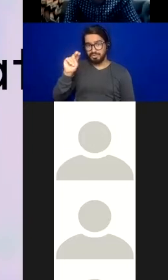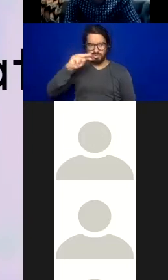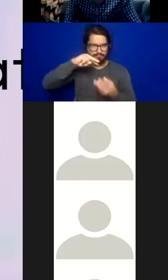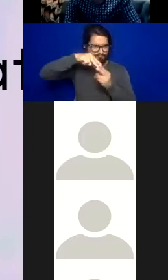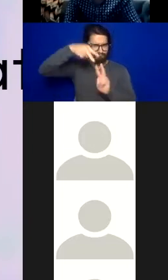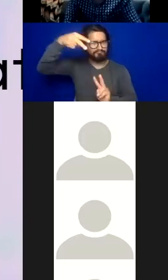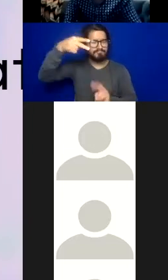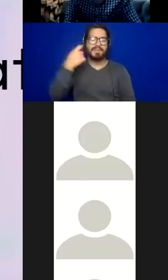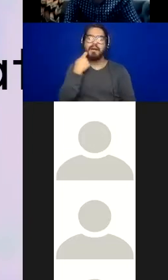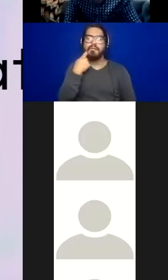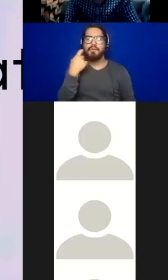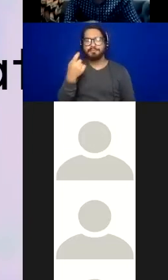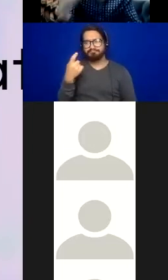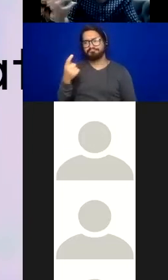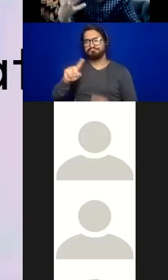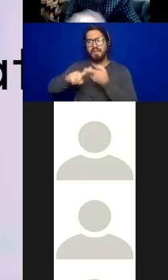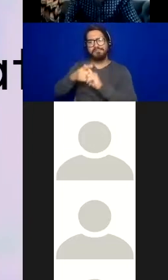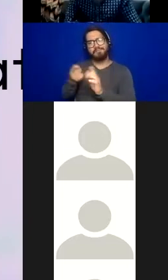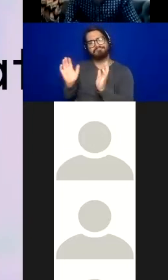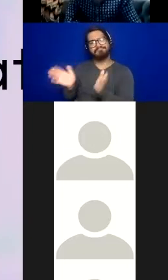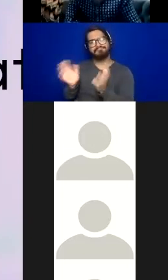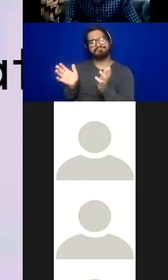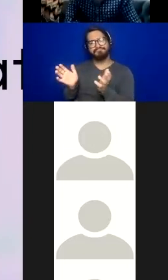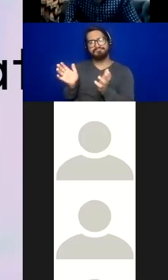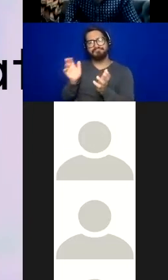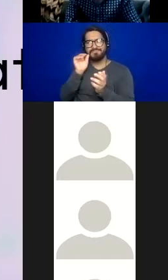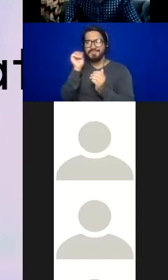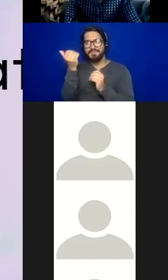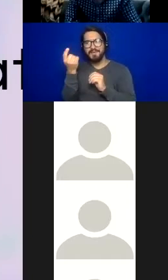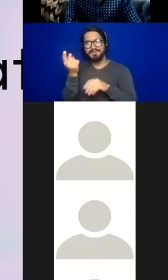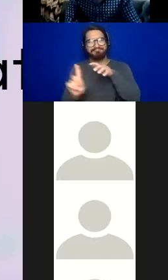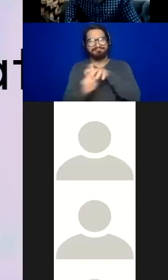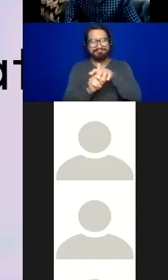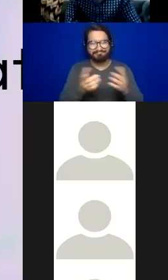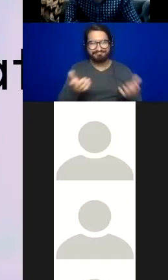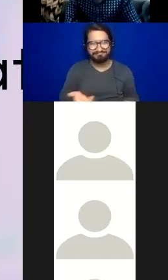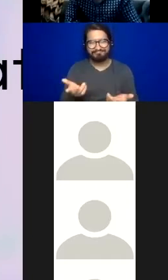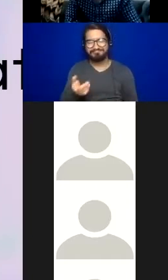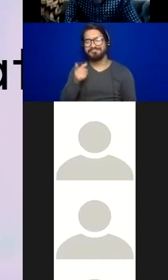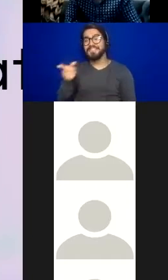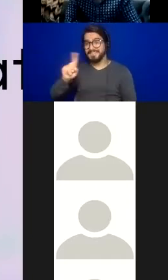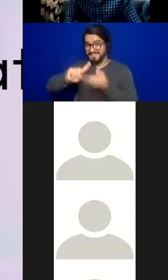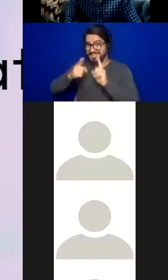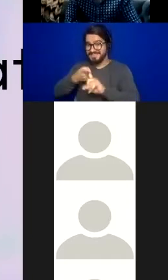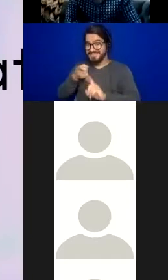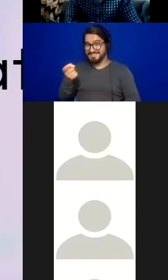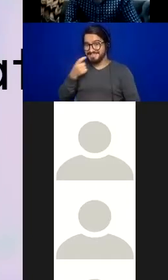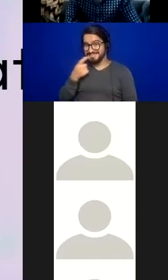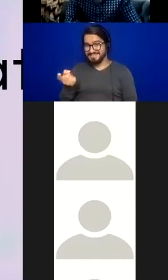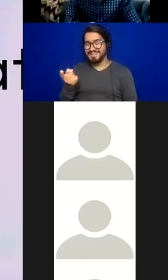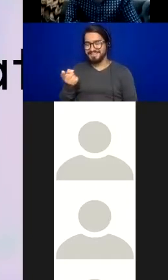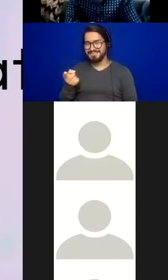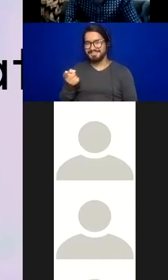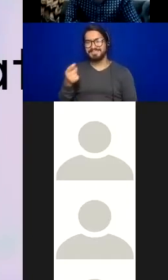about this, who's actually going to be here tomorrow. And she said, you know, it's wild how